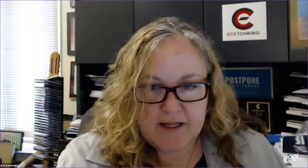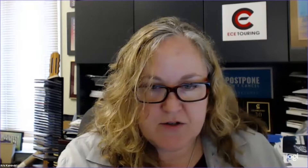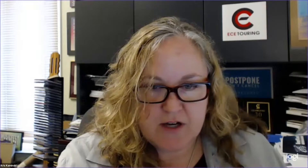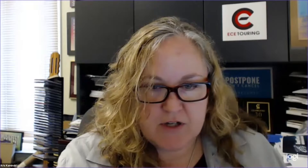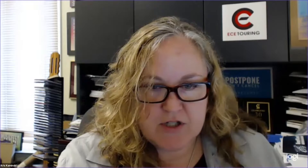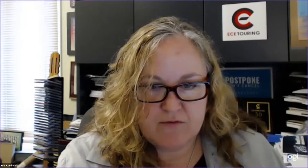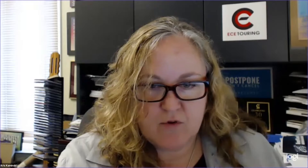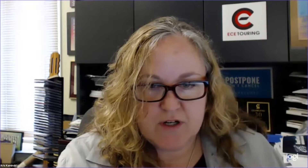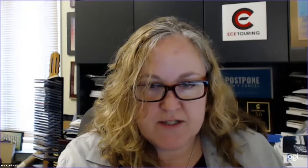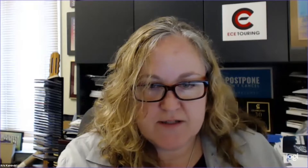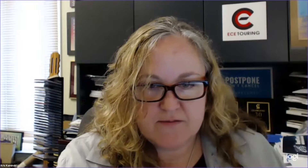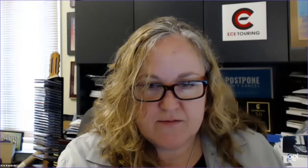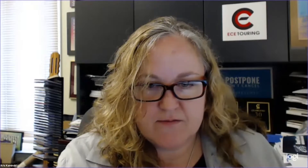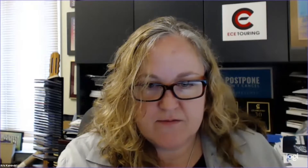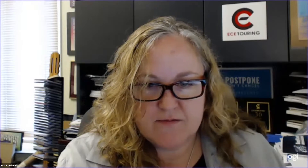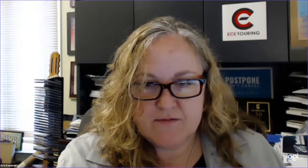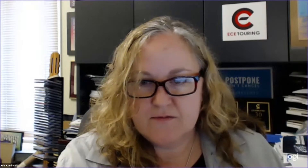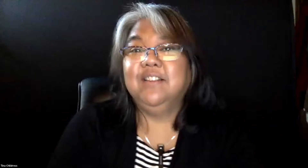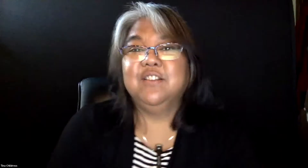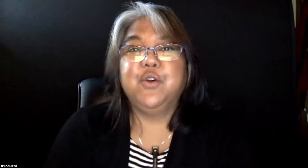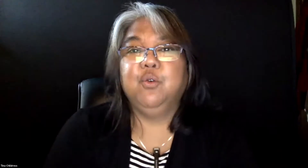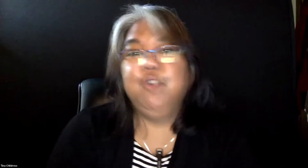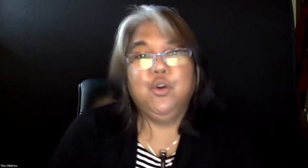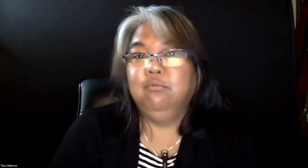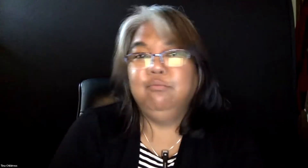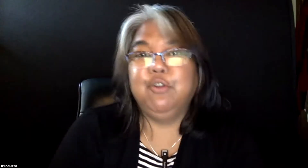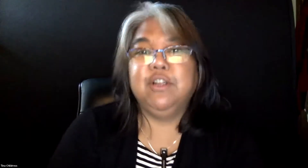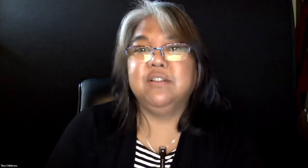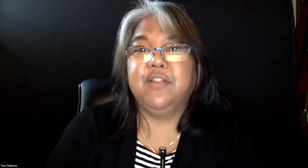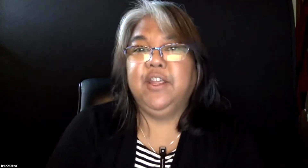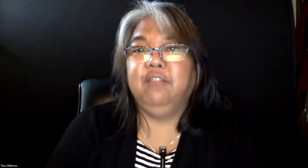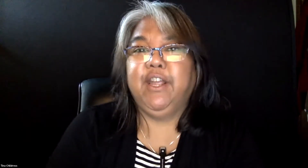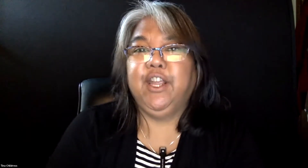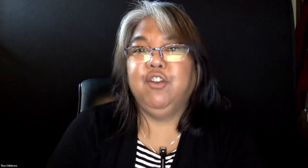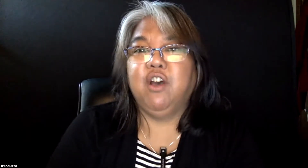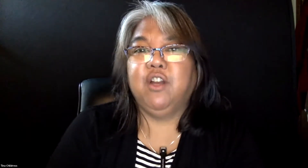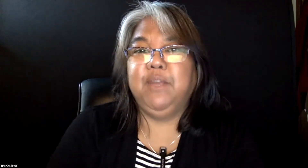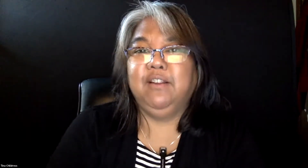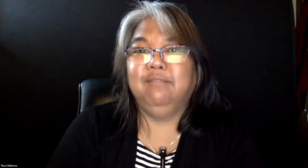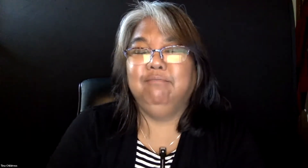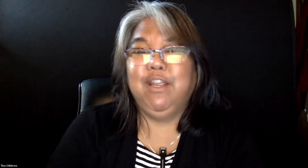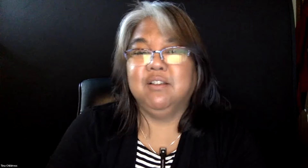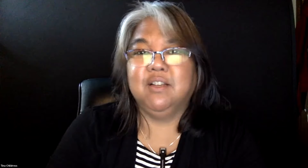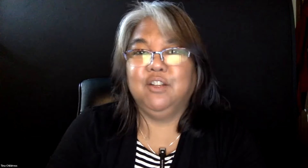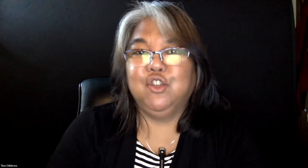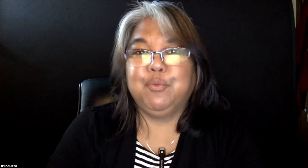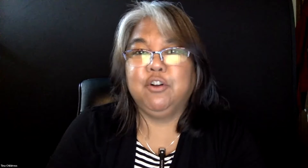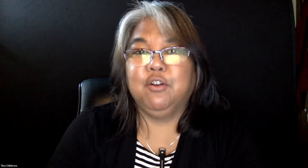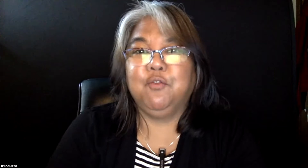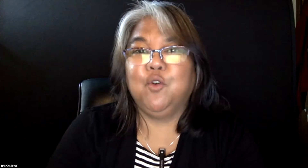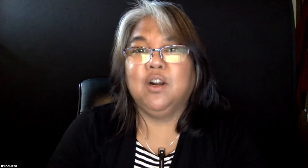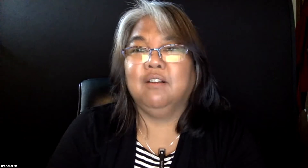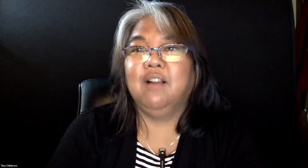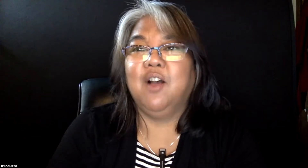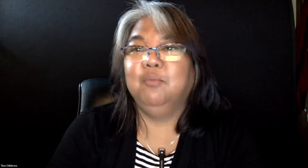answer that question for us. Right. So no, there is nothing like an automated ASL